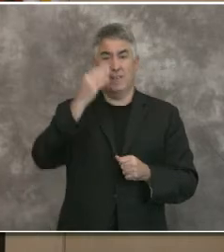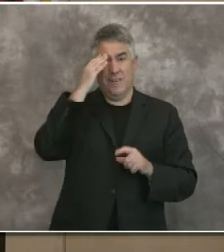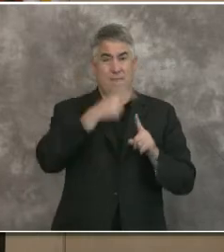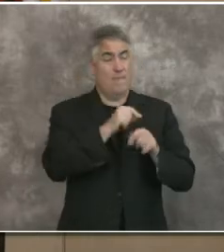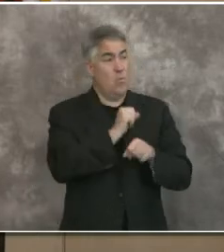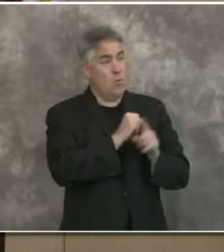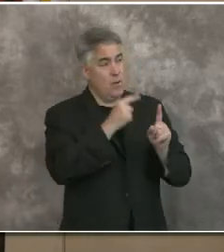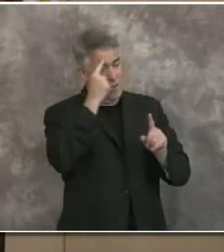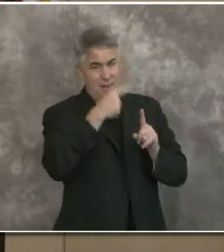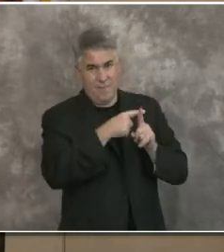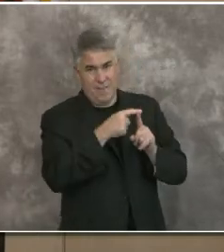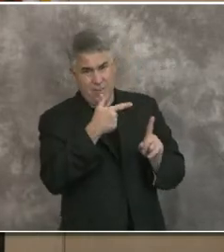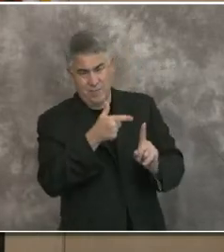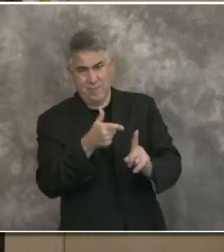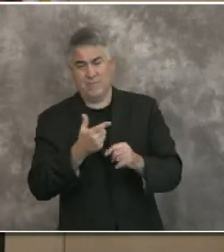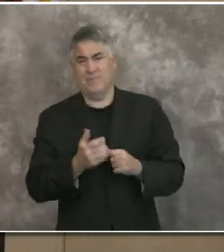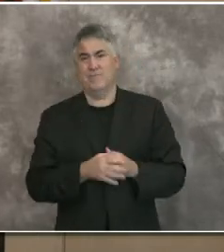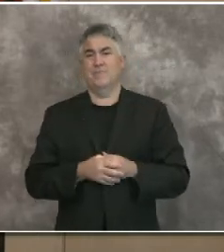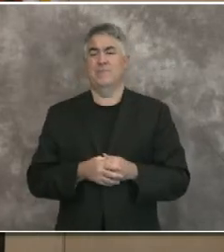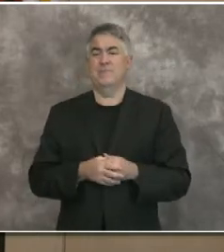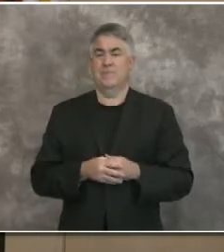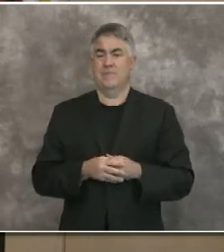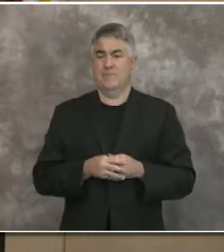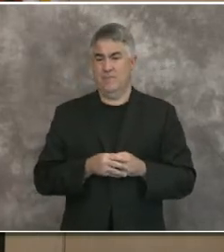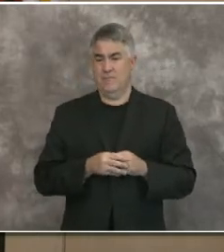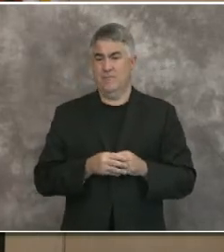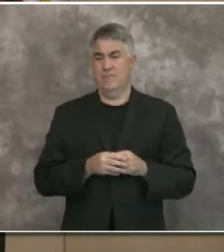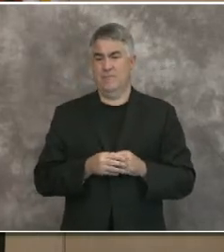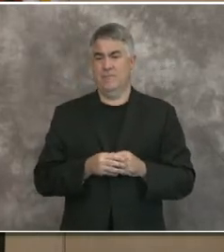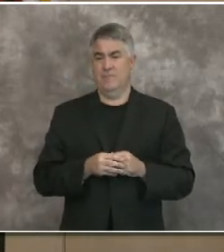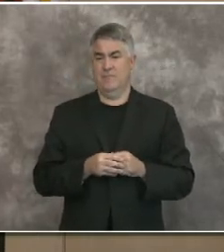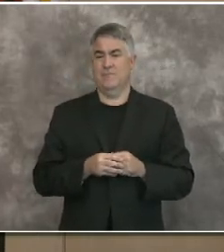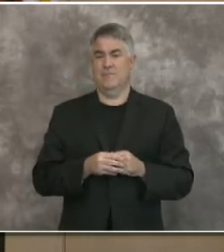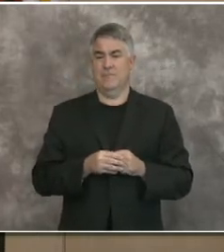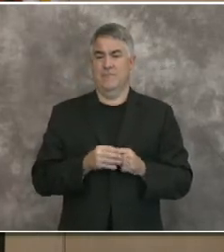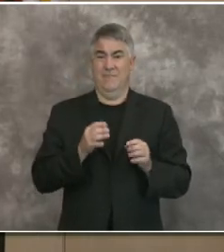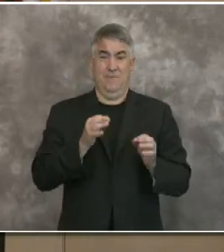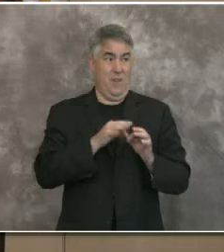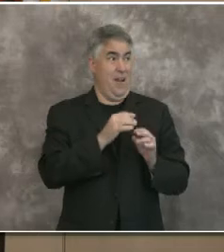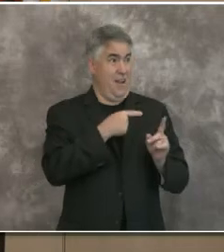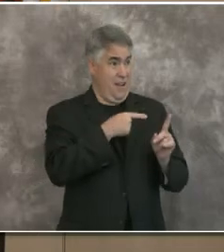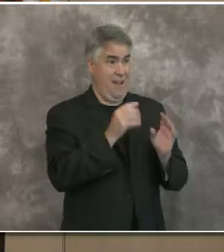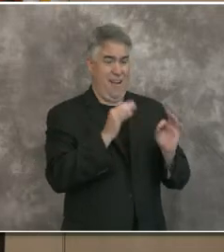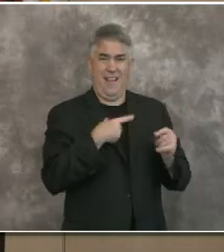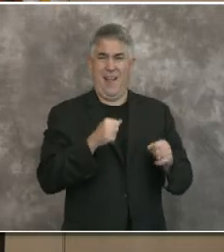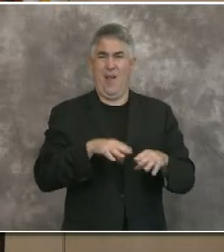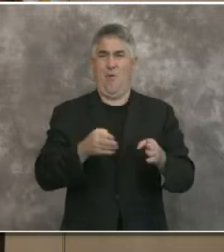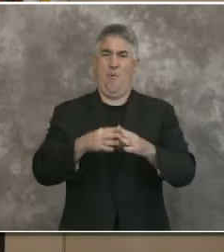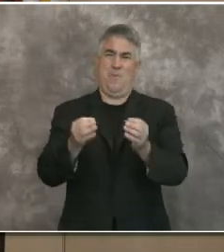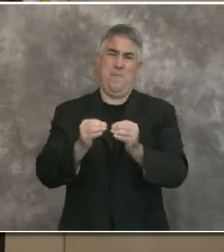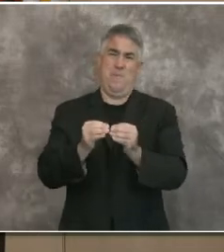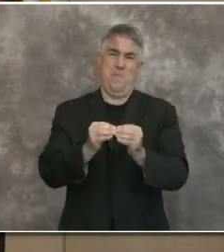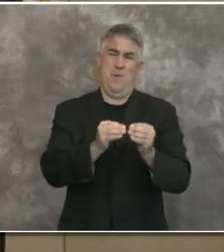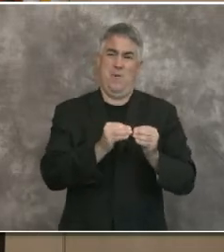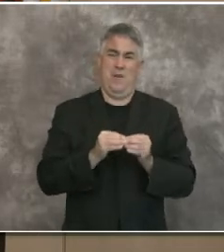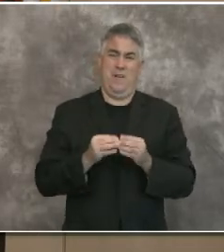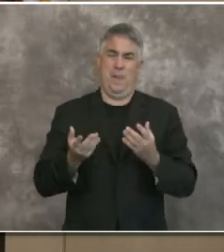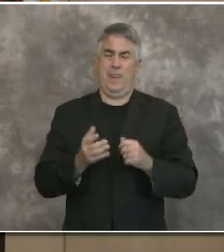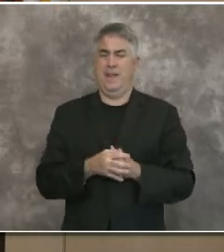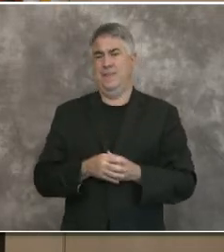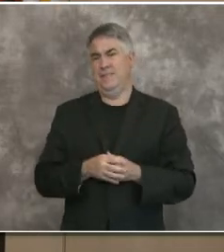very important as we reopen and increase the businesses and industries that